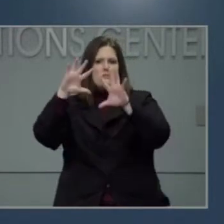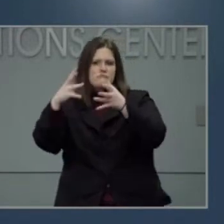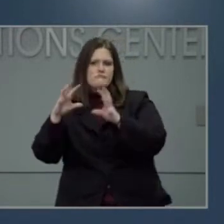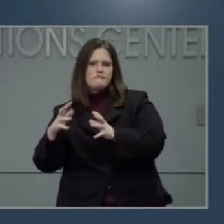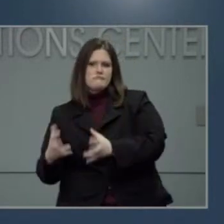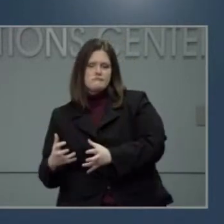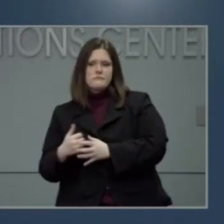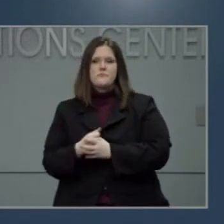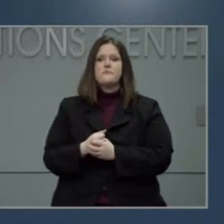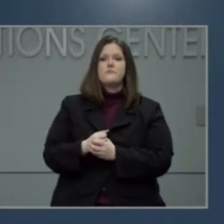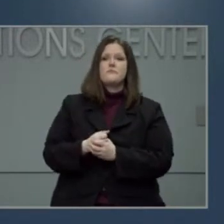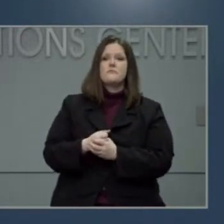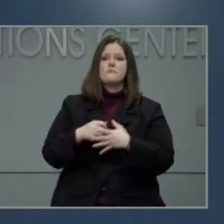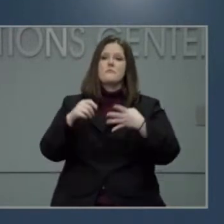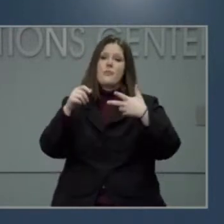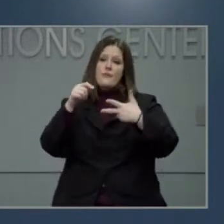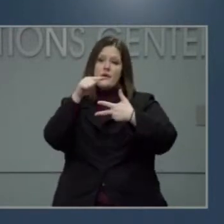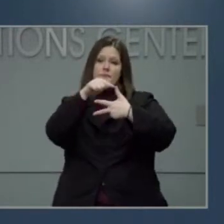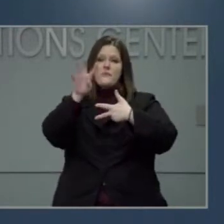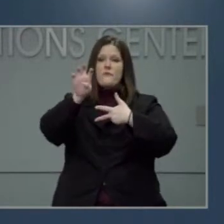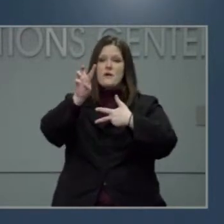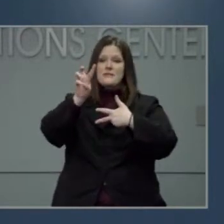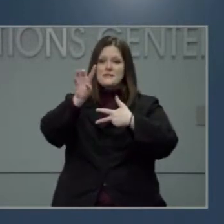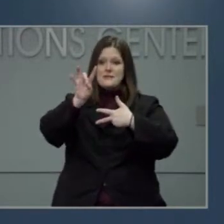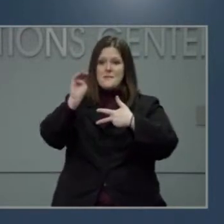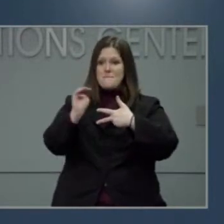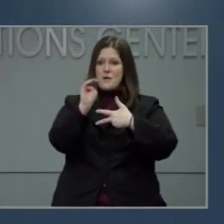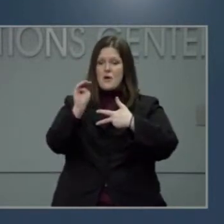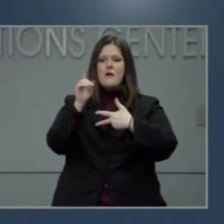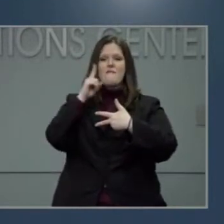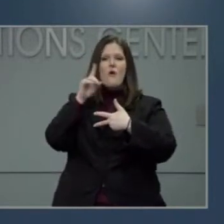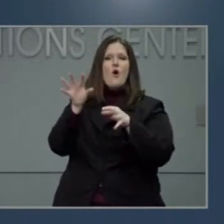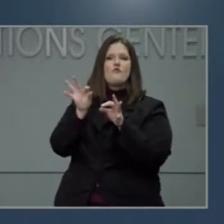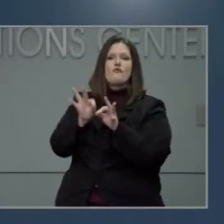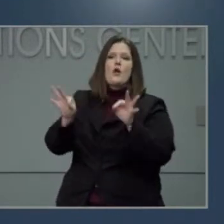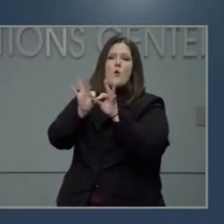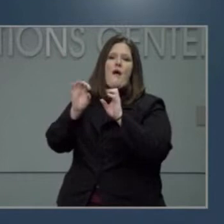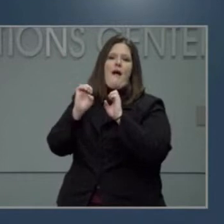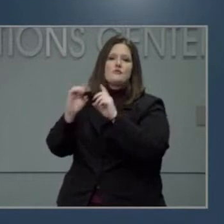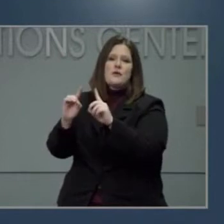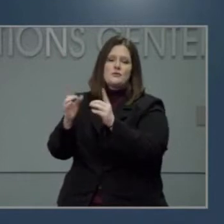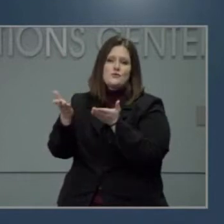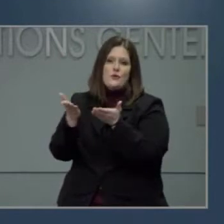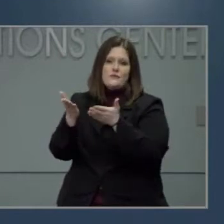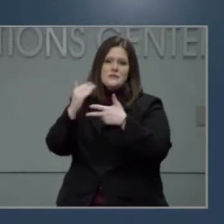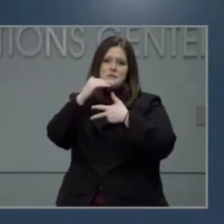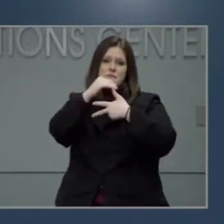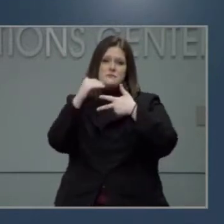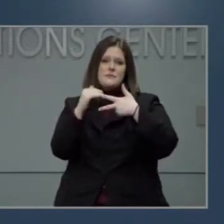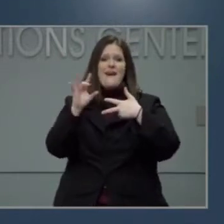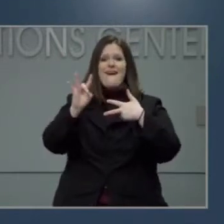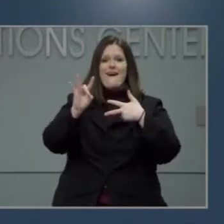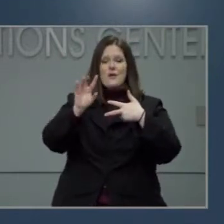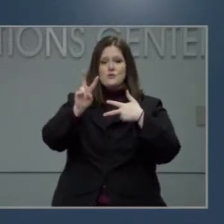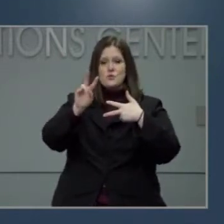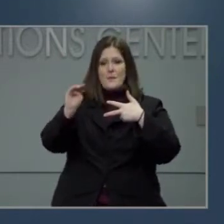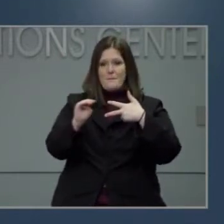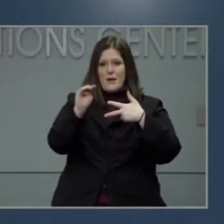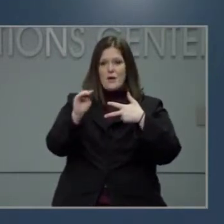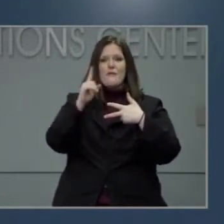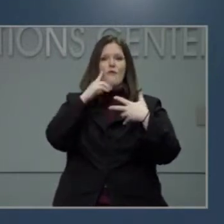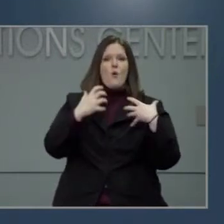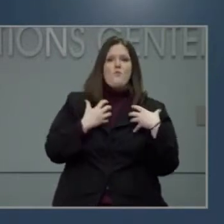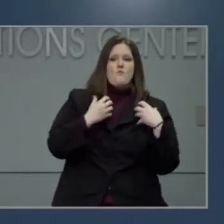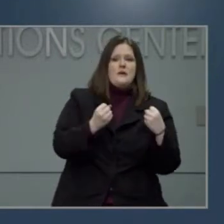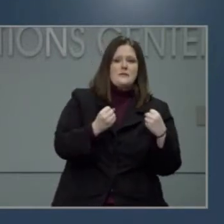areas: $468 million for critical education services, $82 million to strengthen our people